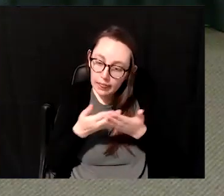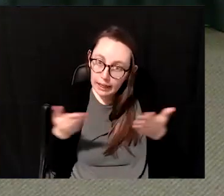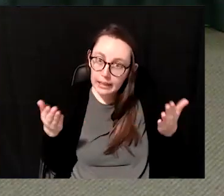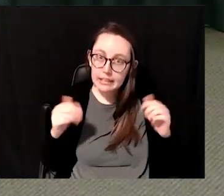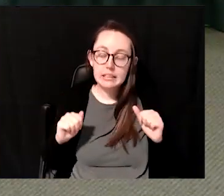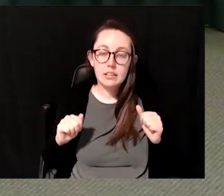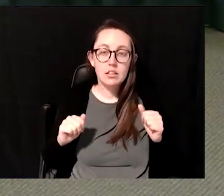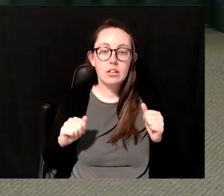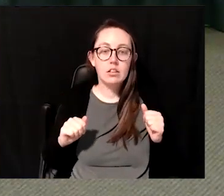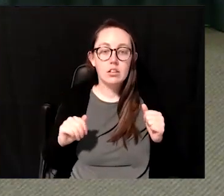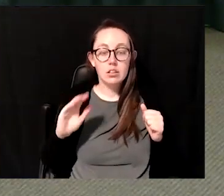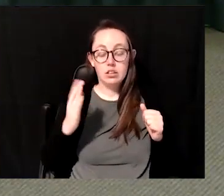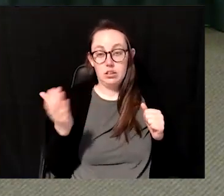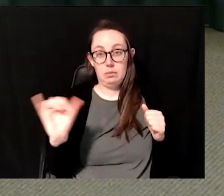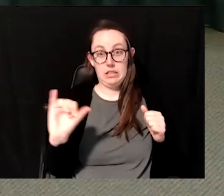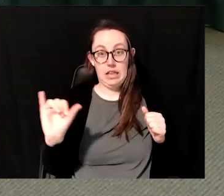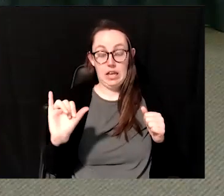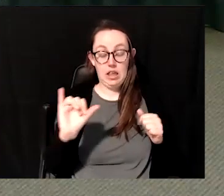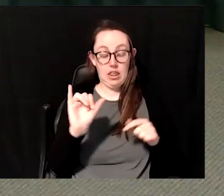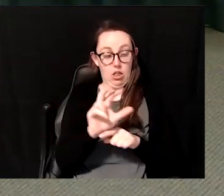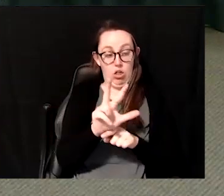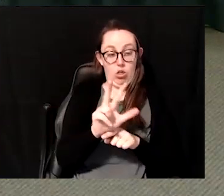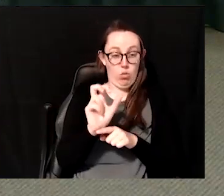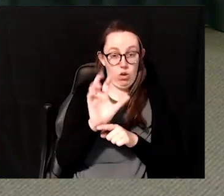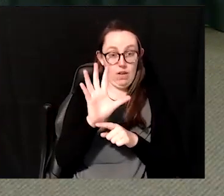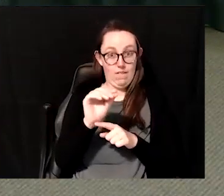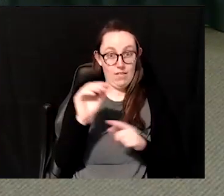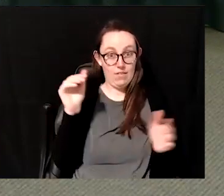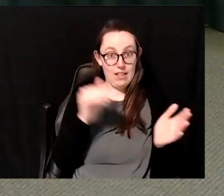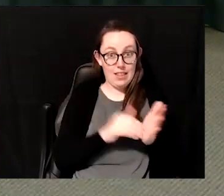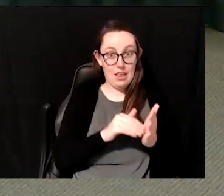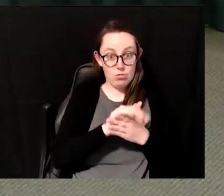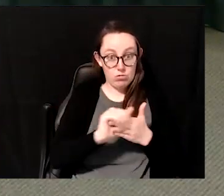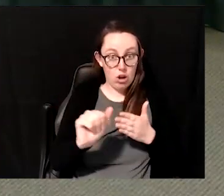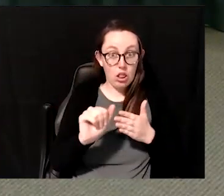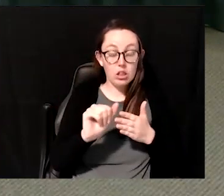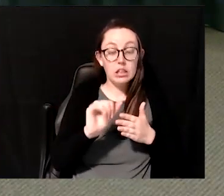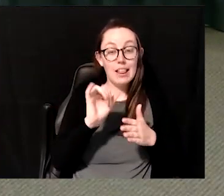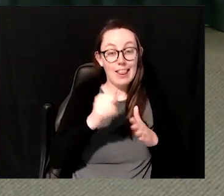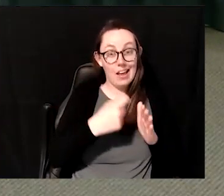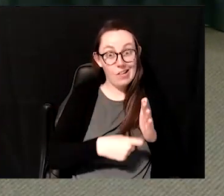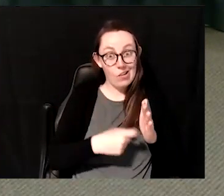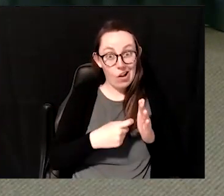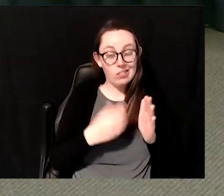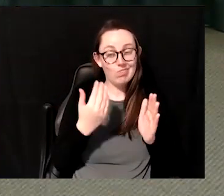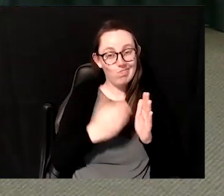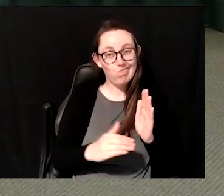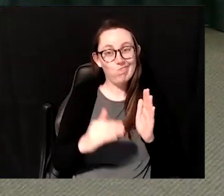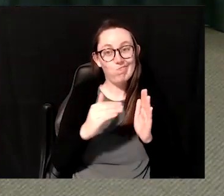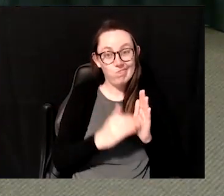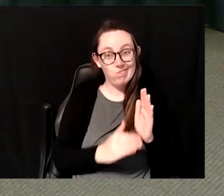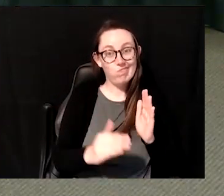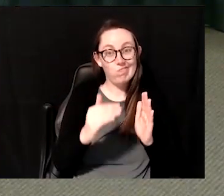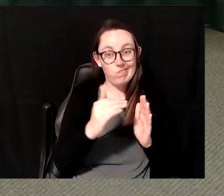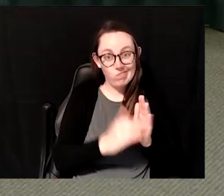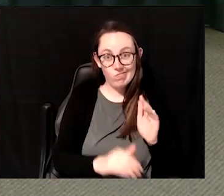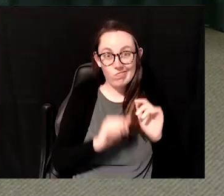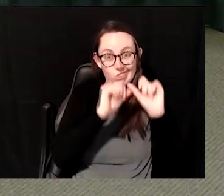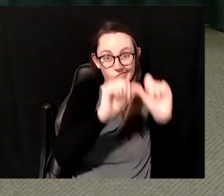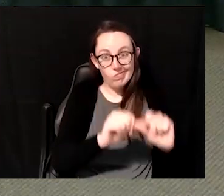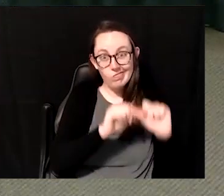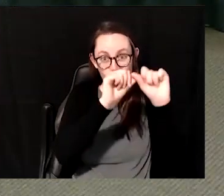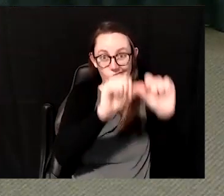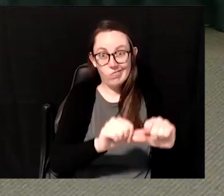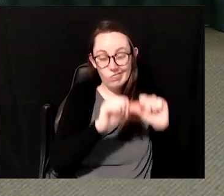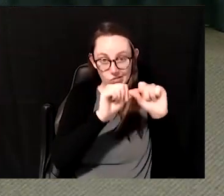me that the 350 000 is a recurring expense it is a snail expense it